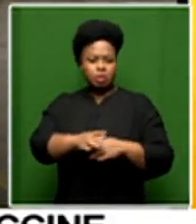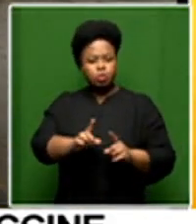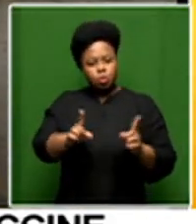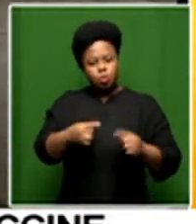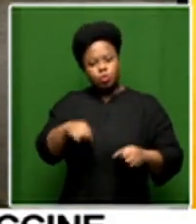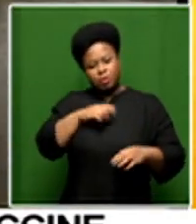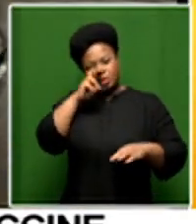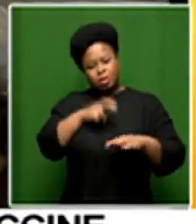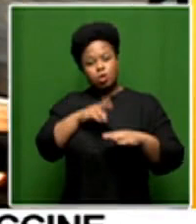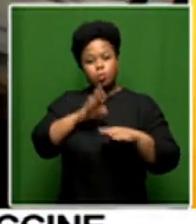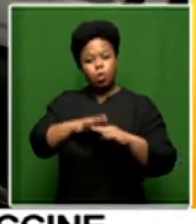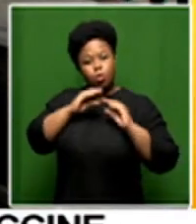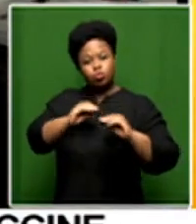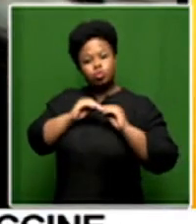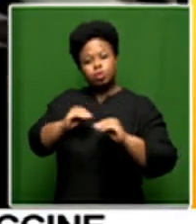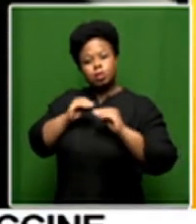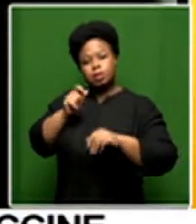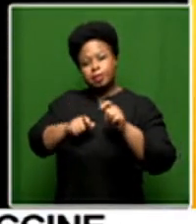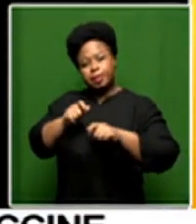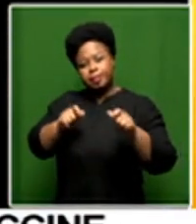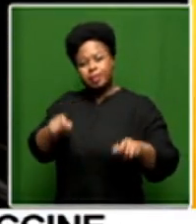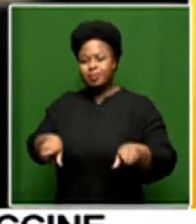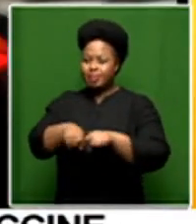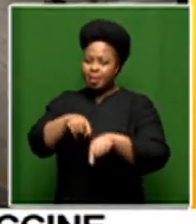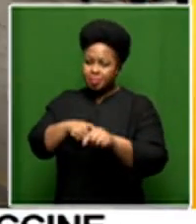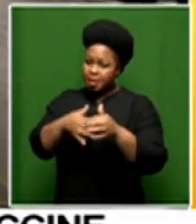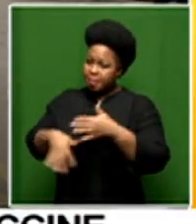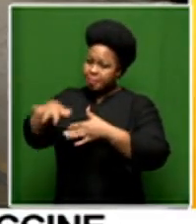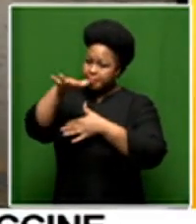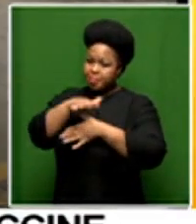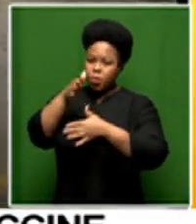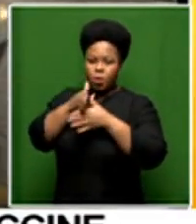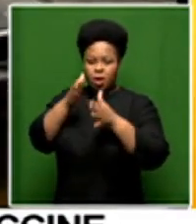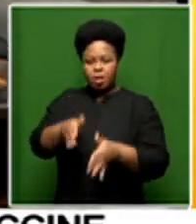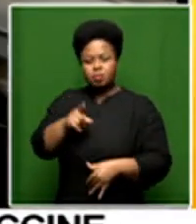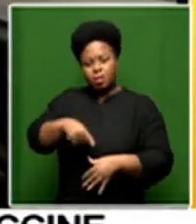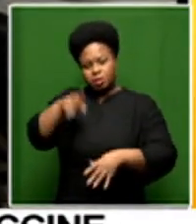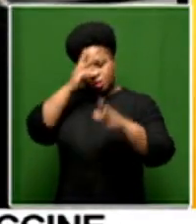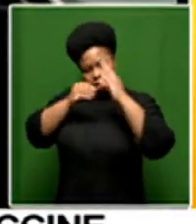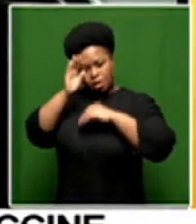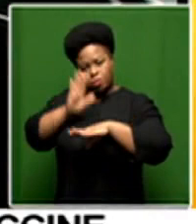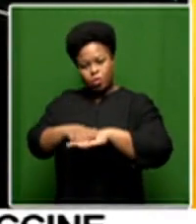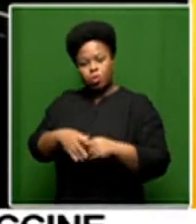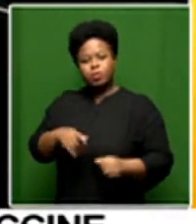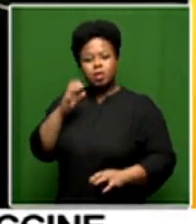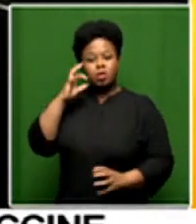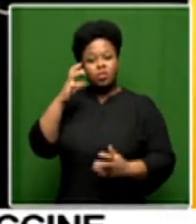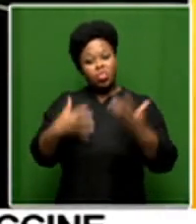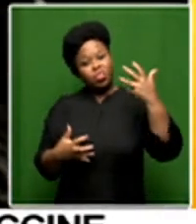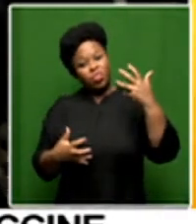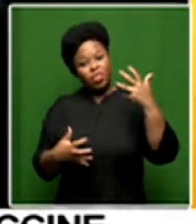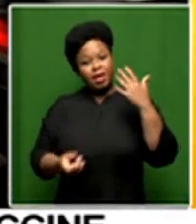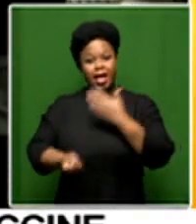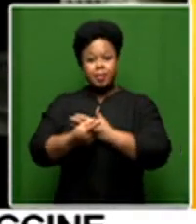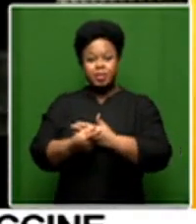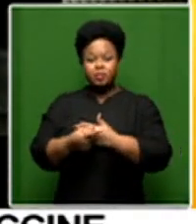of education, not only to society, but also to frontline workers. And two, when the distortion is led by health